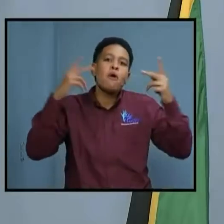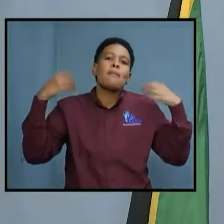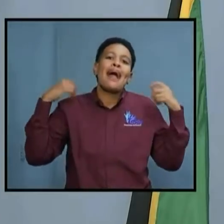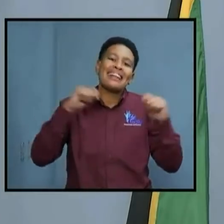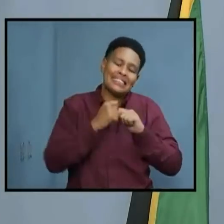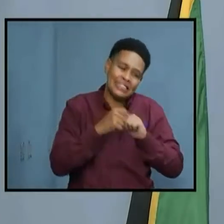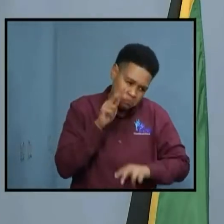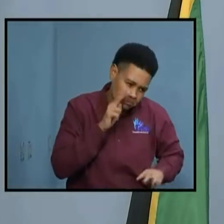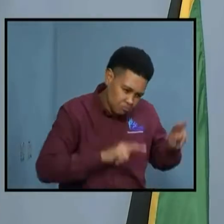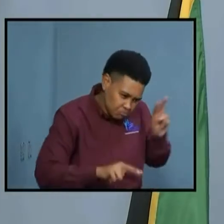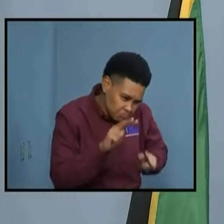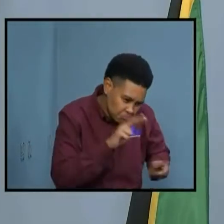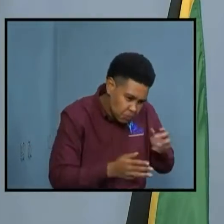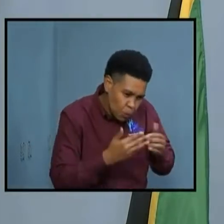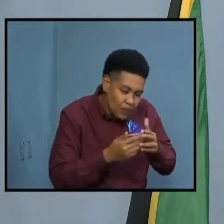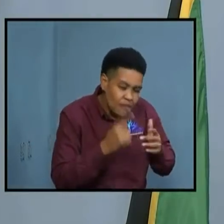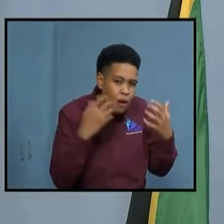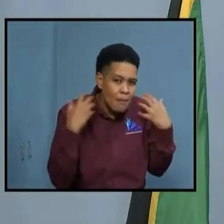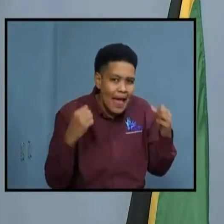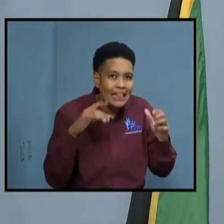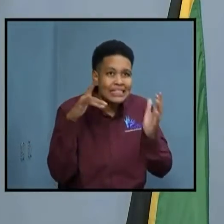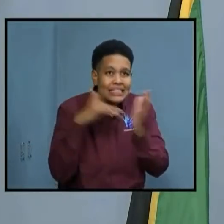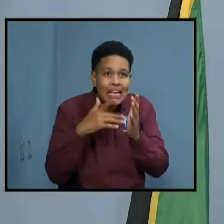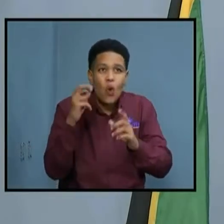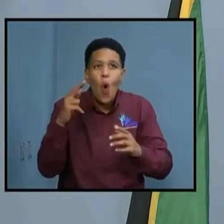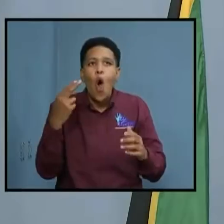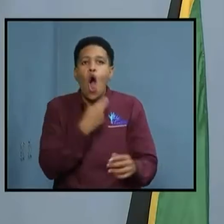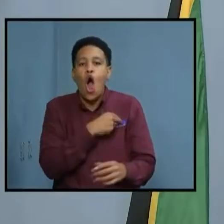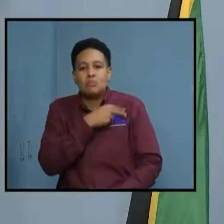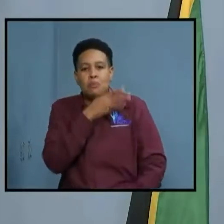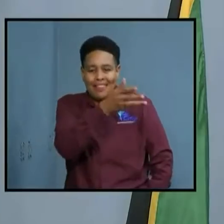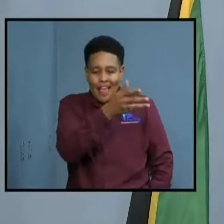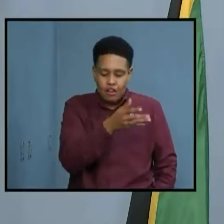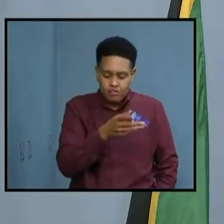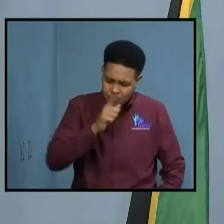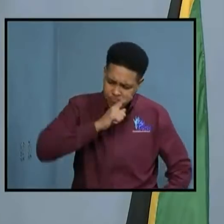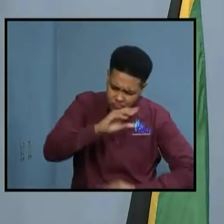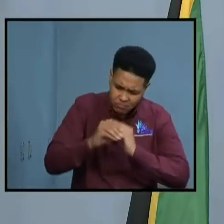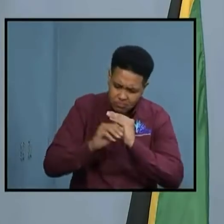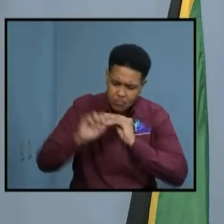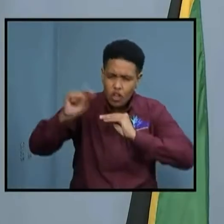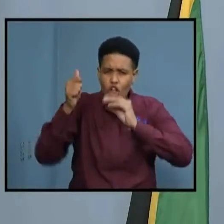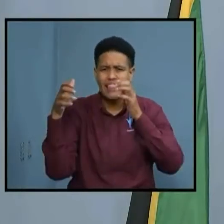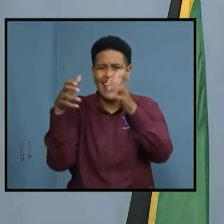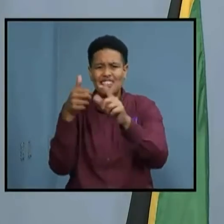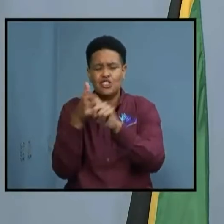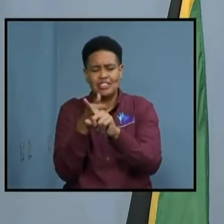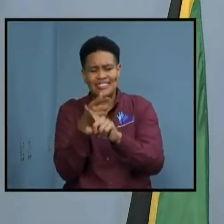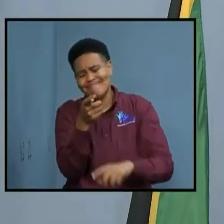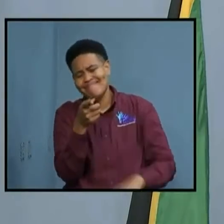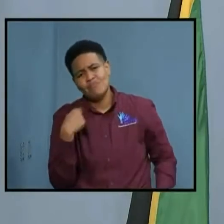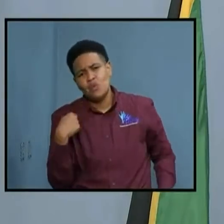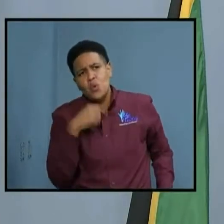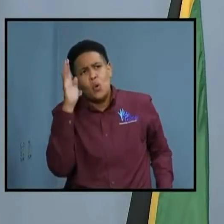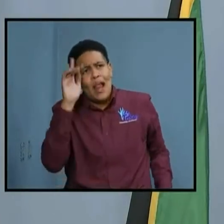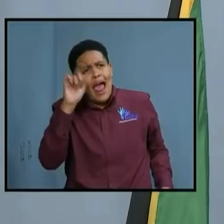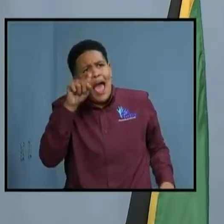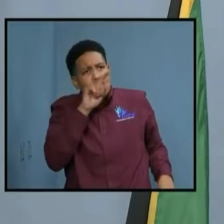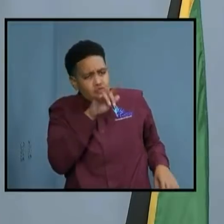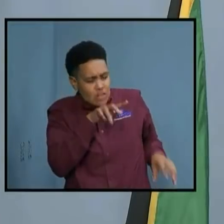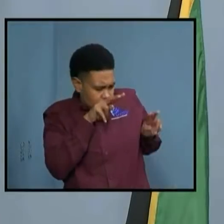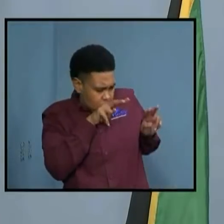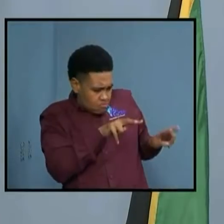team, whether from their health center or from the hospital. There's another category that we will have to